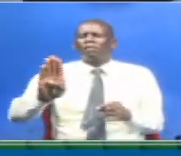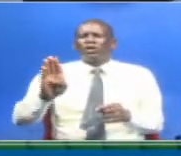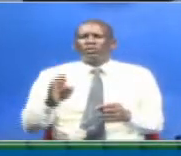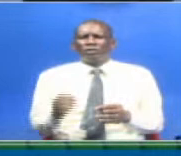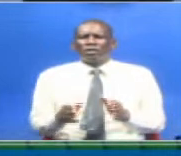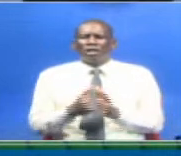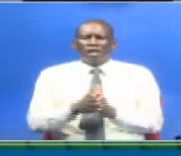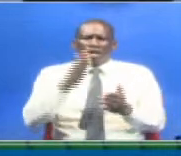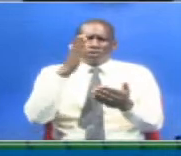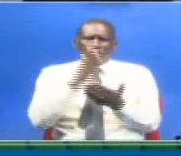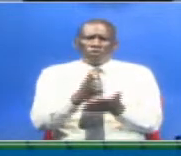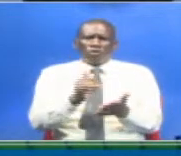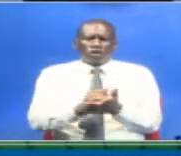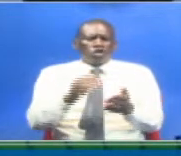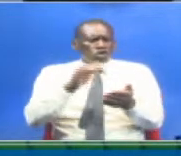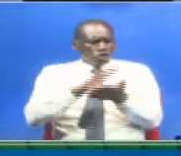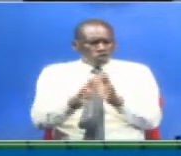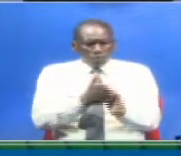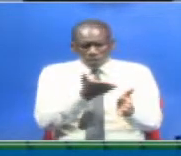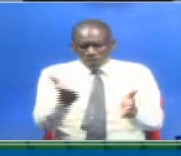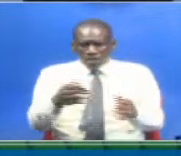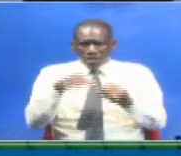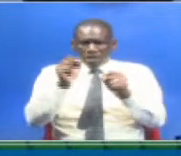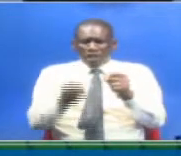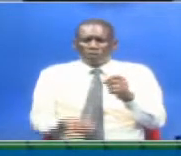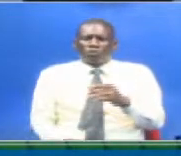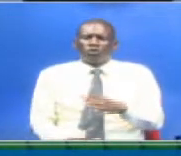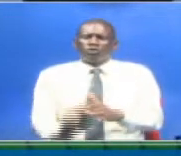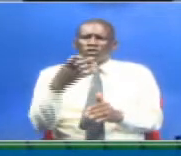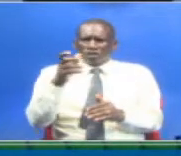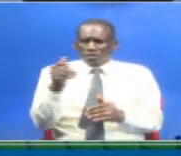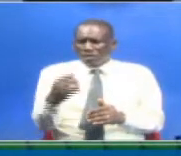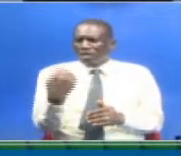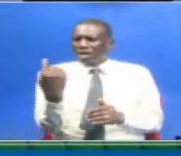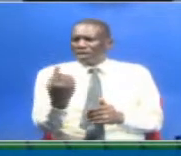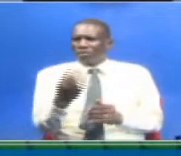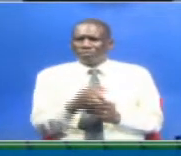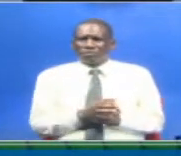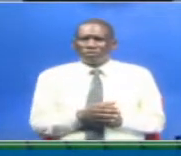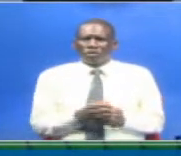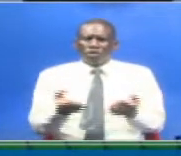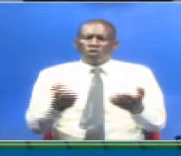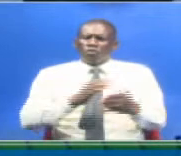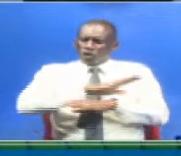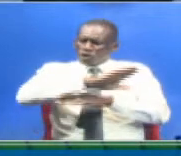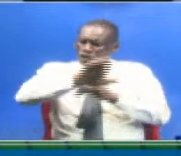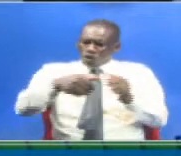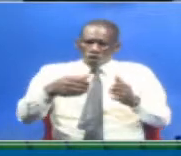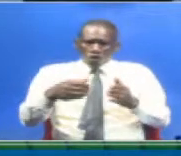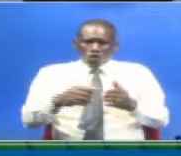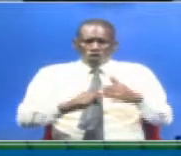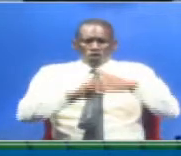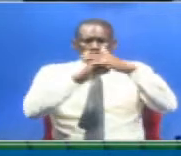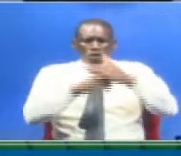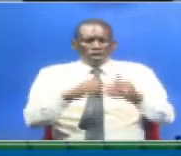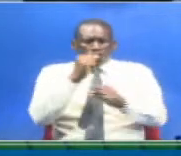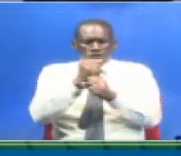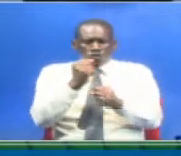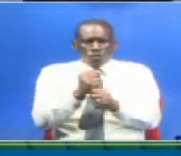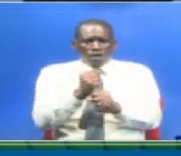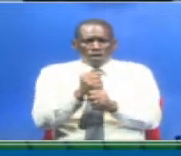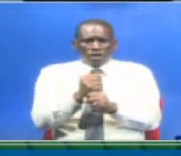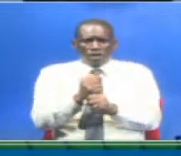that none of us can foot such a bill alone. We need every dollar working towards a low